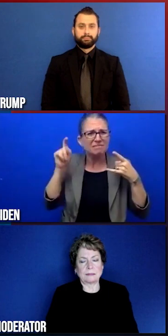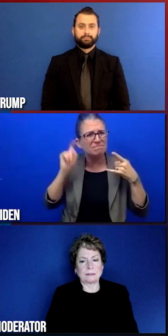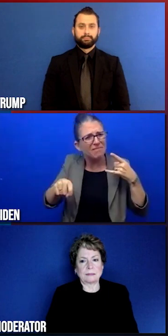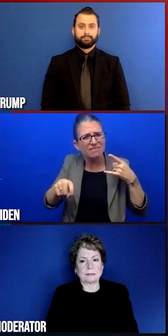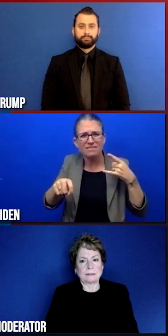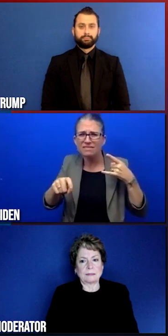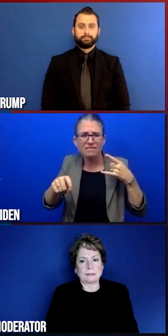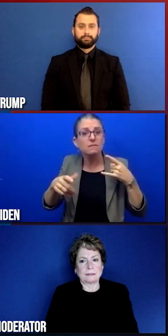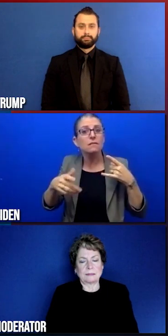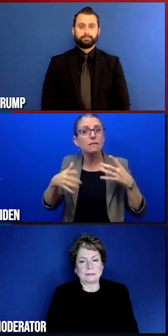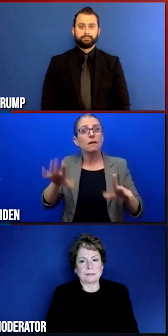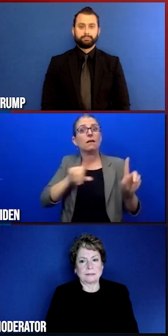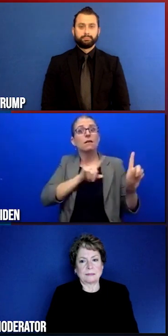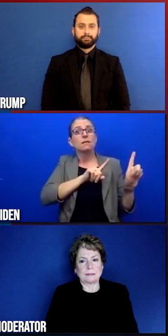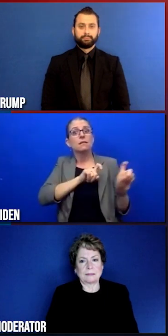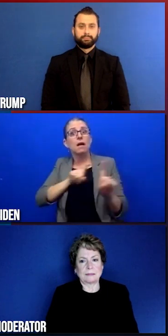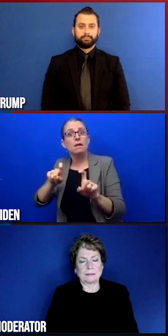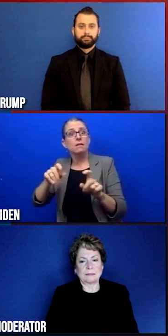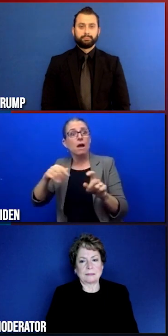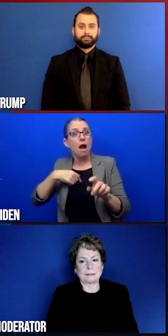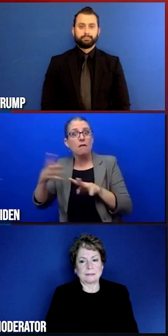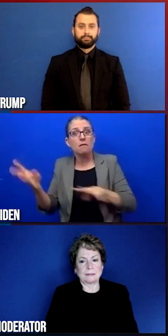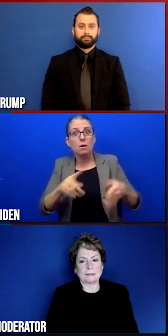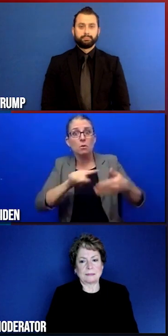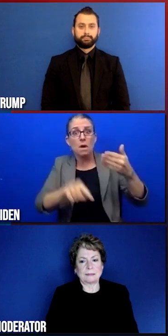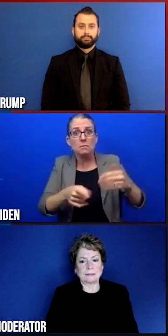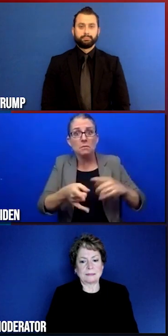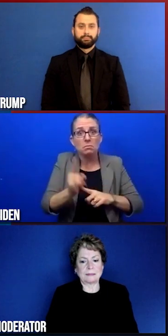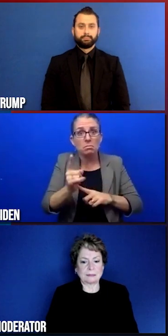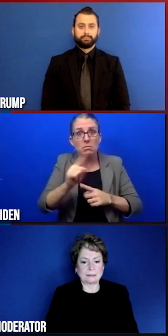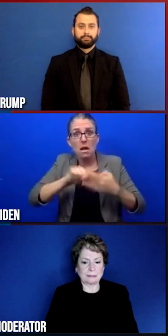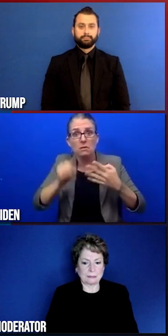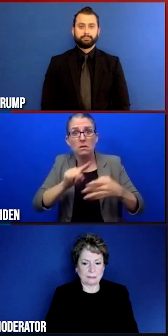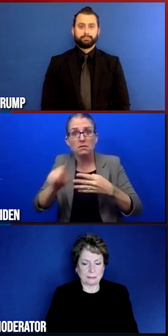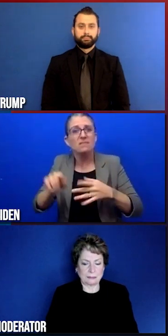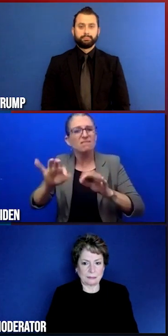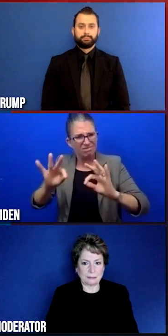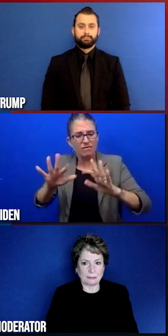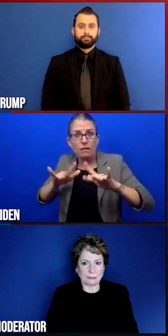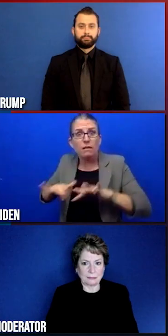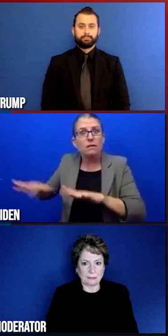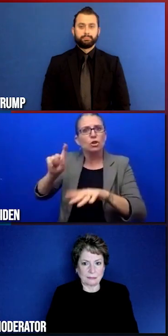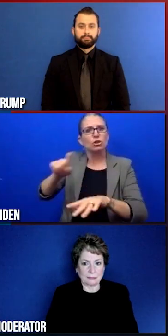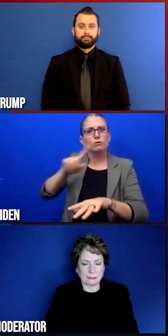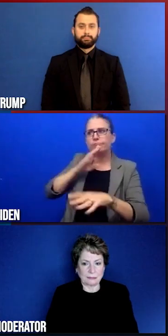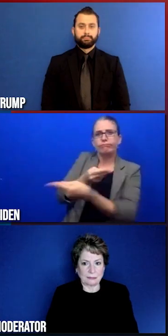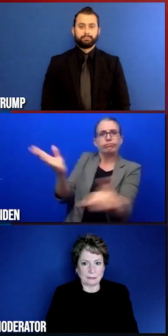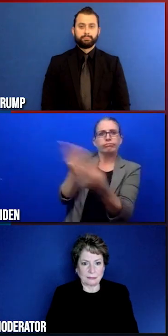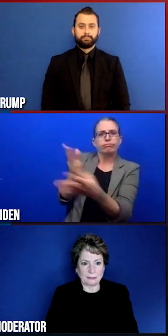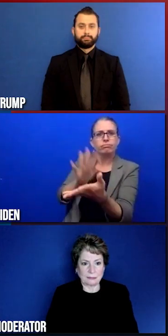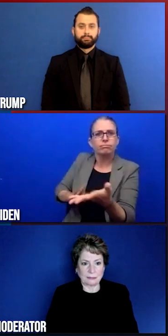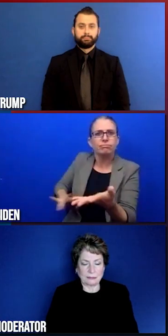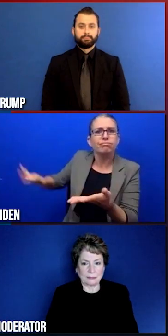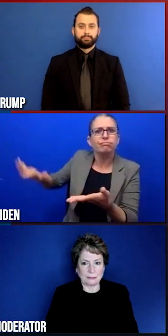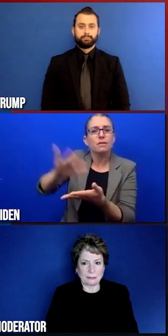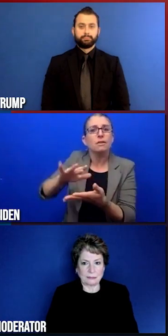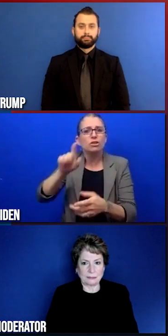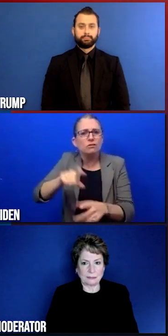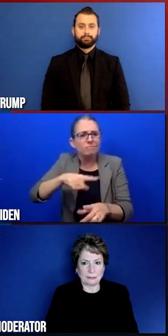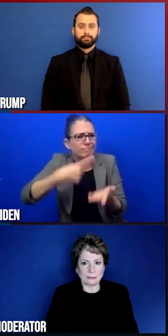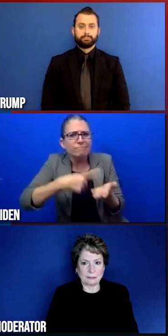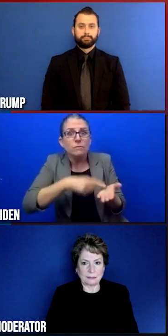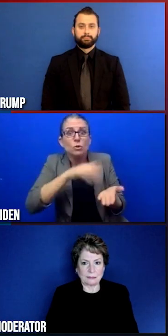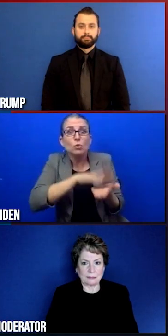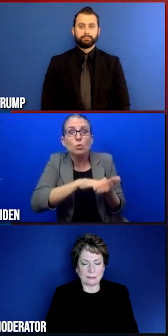make sure that we set up national standards as to how to open up schools and open up businesses so they can be safe and give